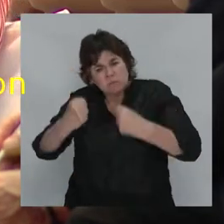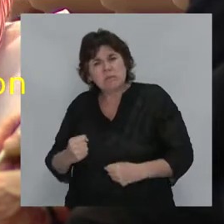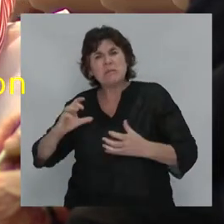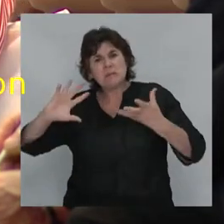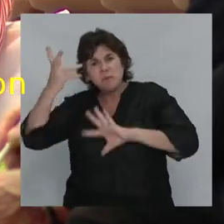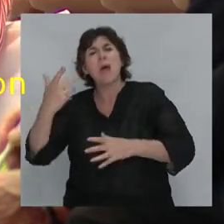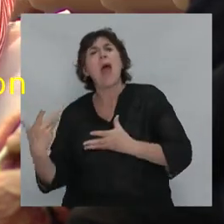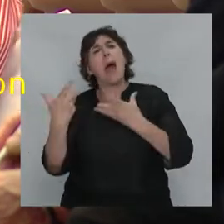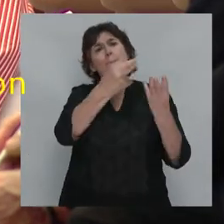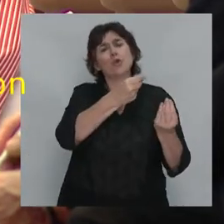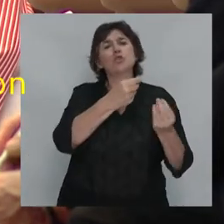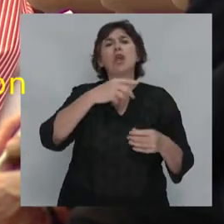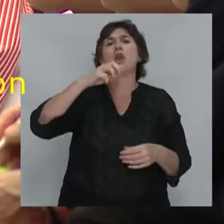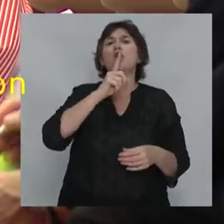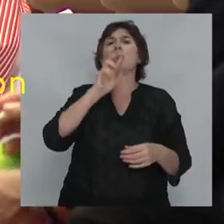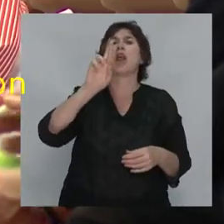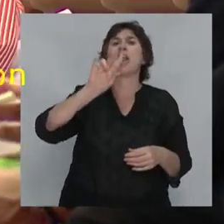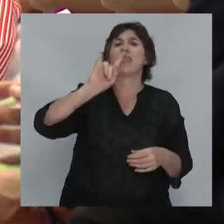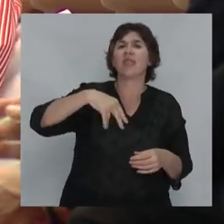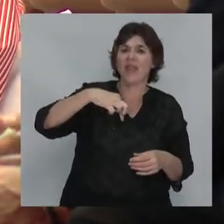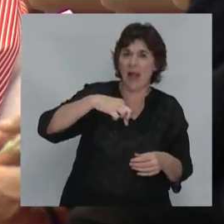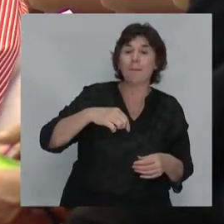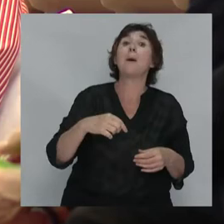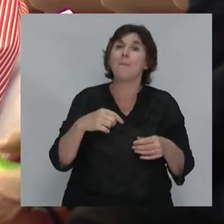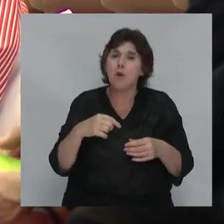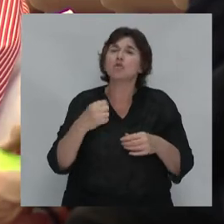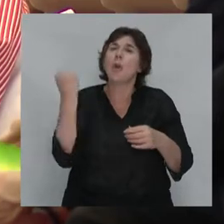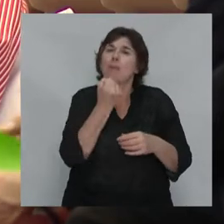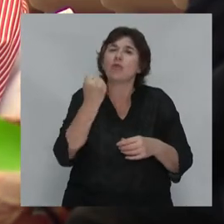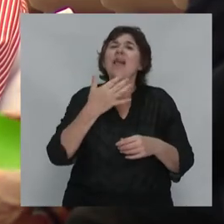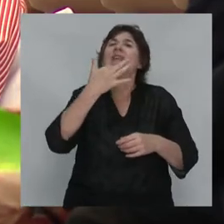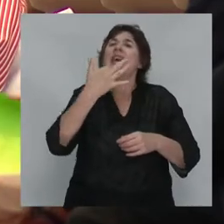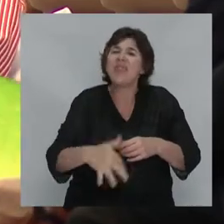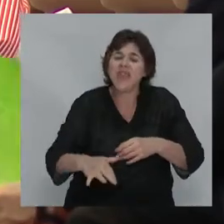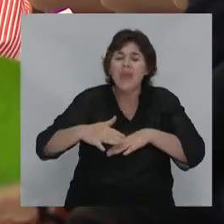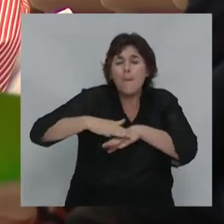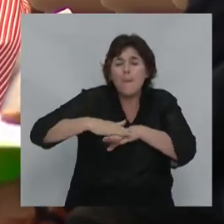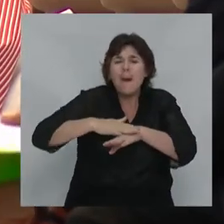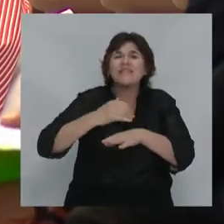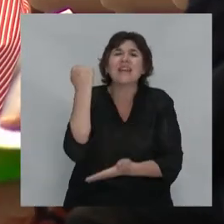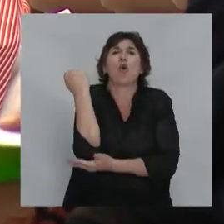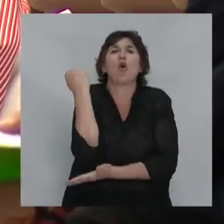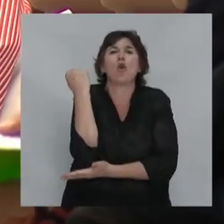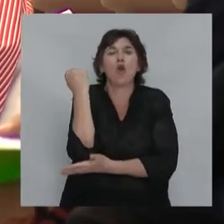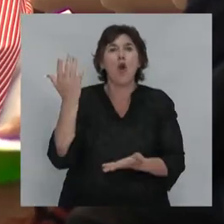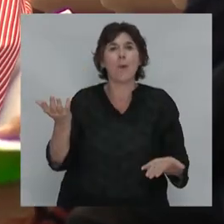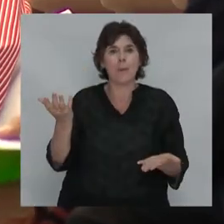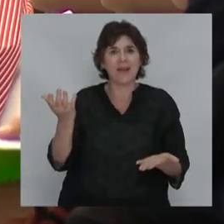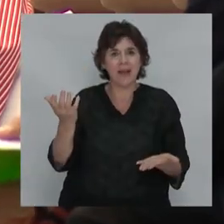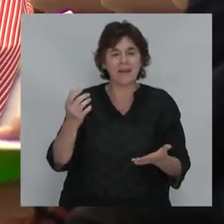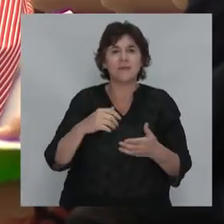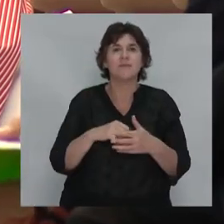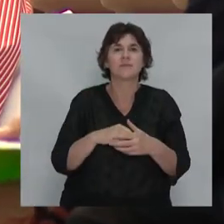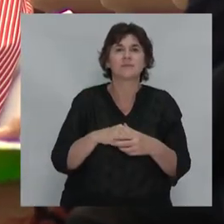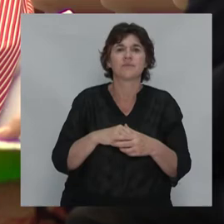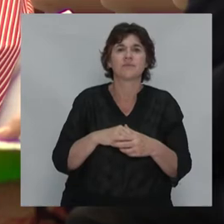the economic foundation of this, then you insult them. You say, well, they're uneducated. They don't understand. No. They're more